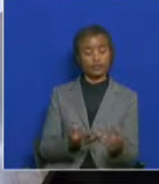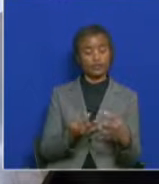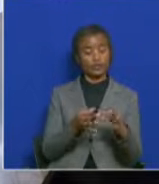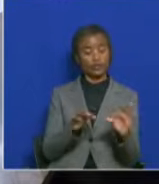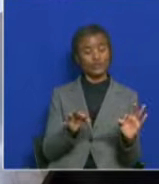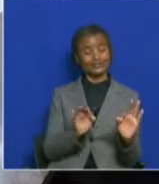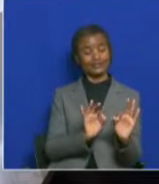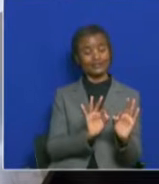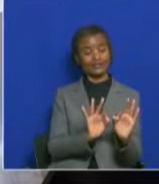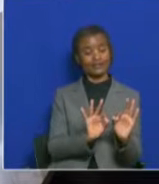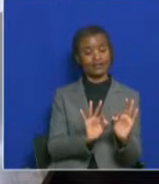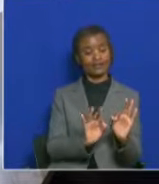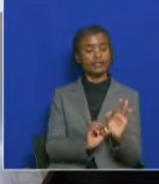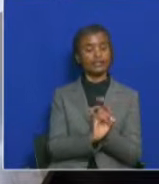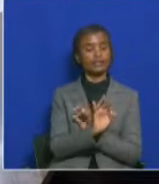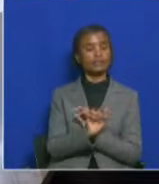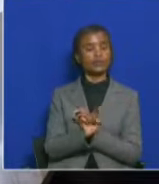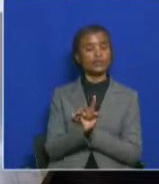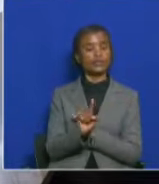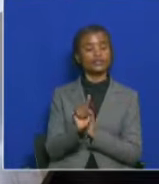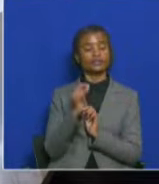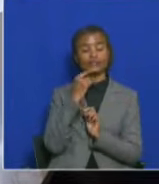Siberia was awarded a contract.